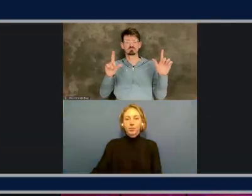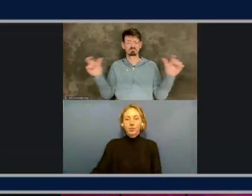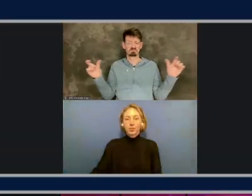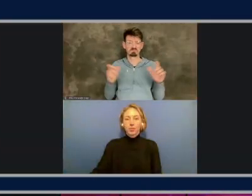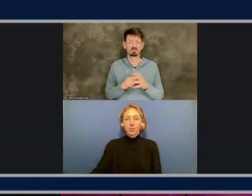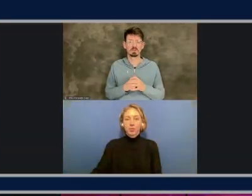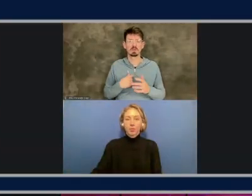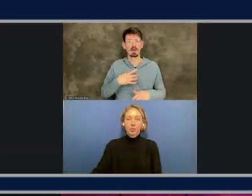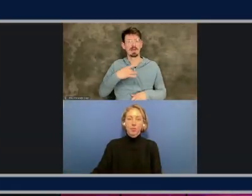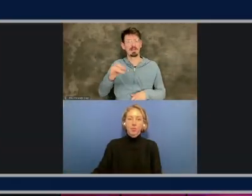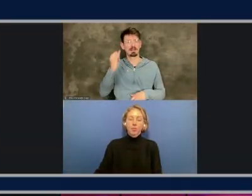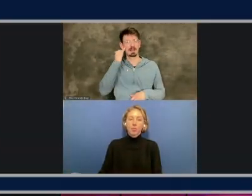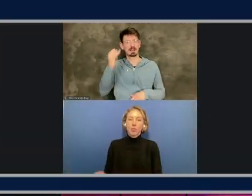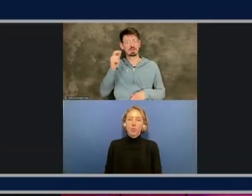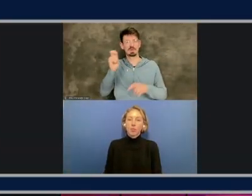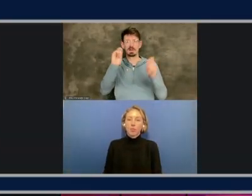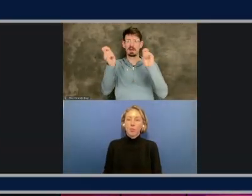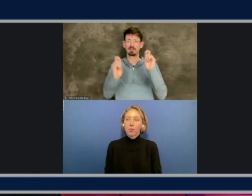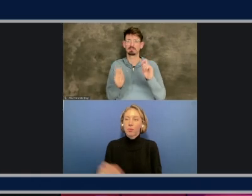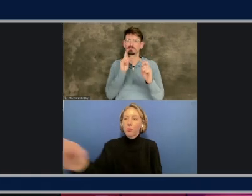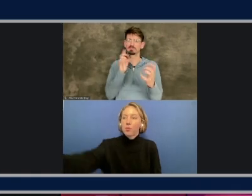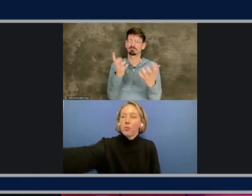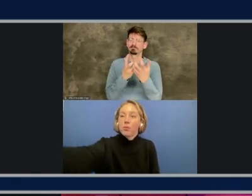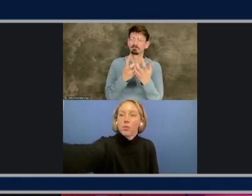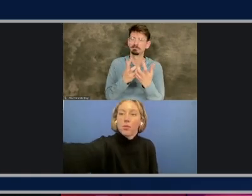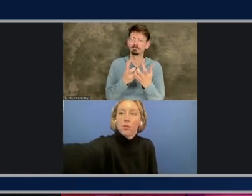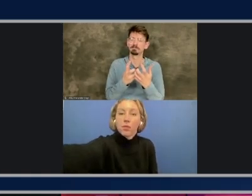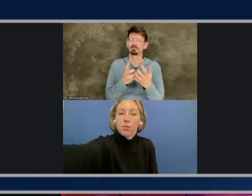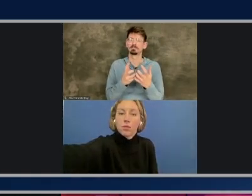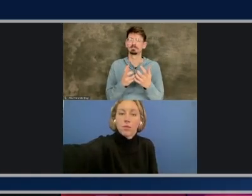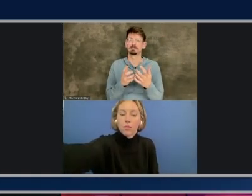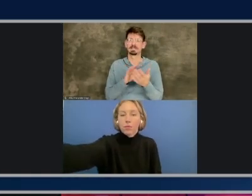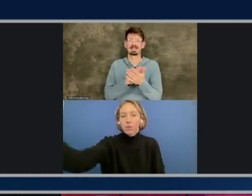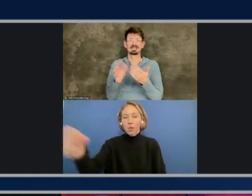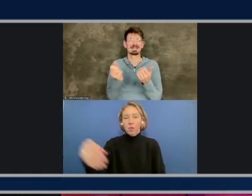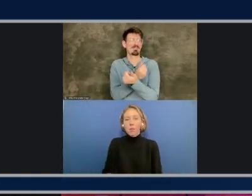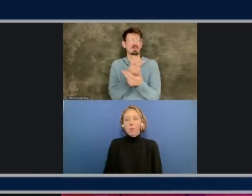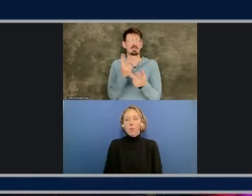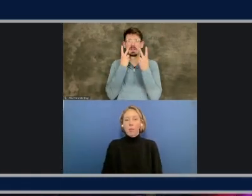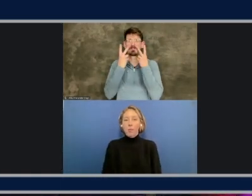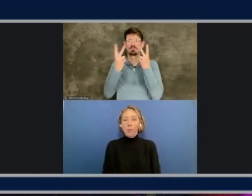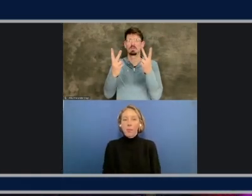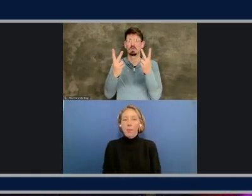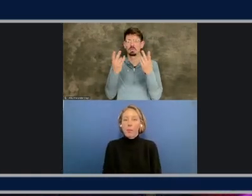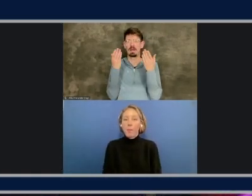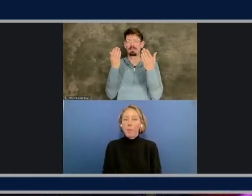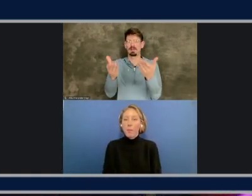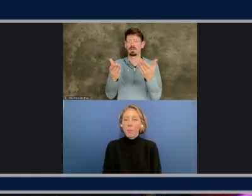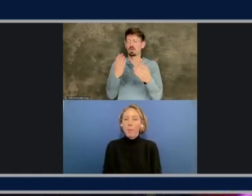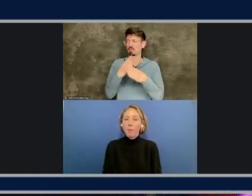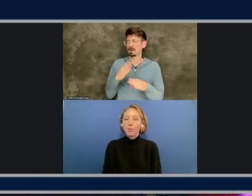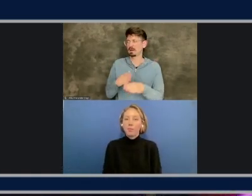be customized and also kind of do an all up, like everything view as well. Can you break it down by workload or